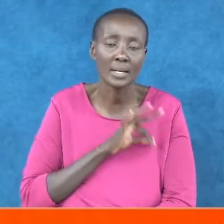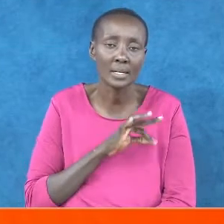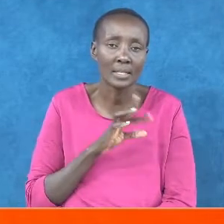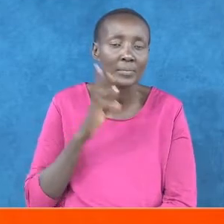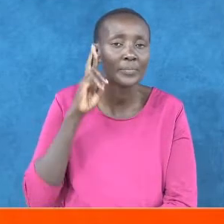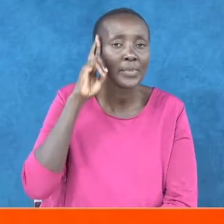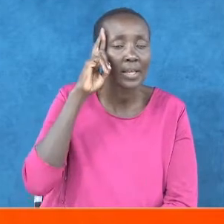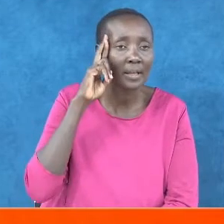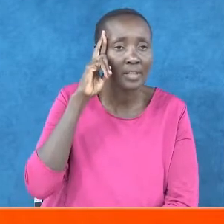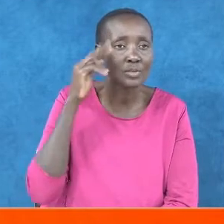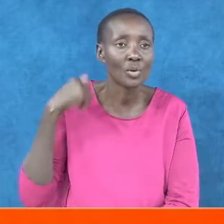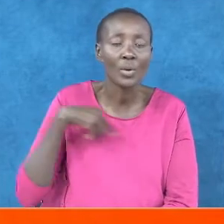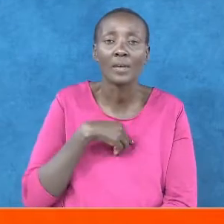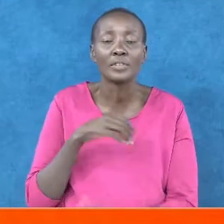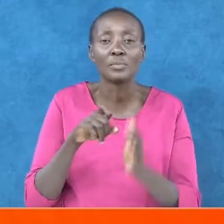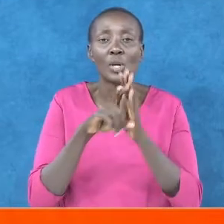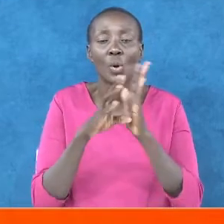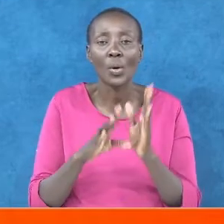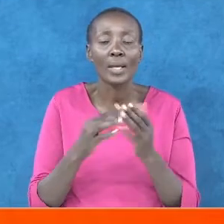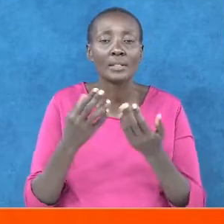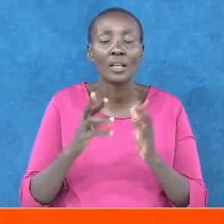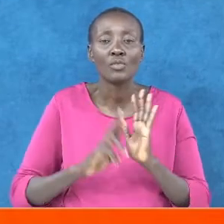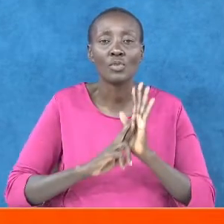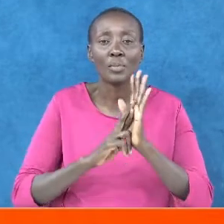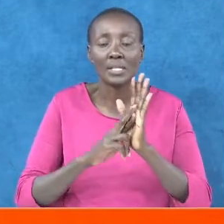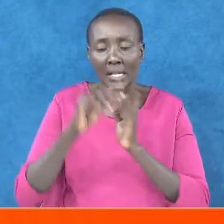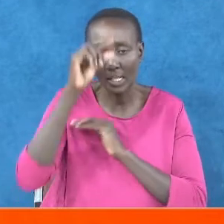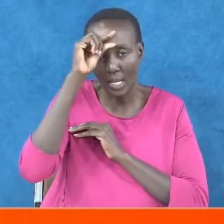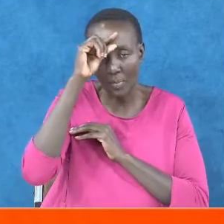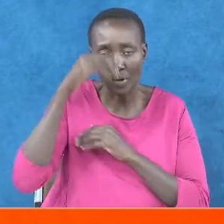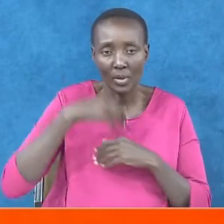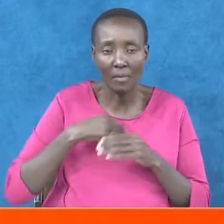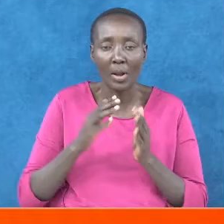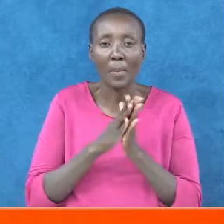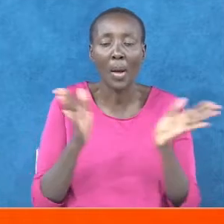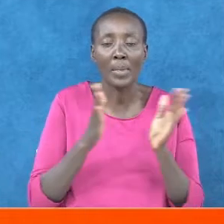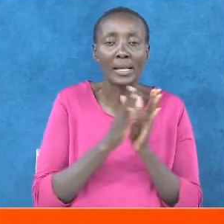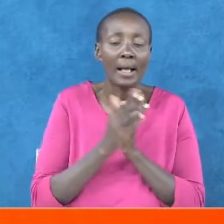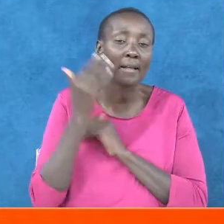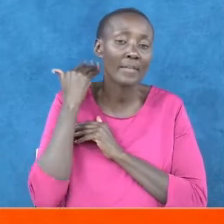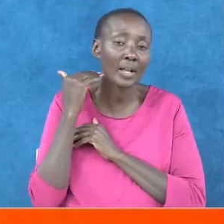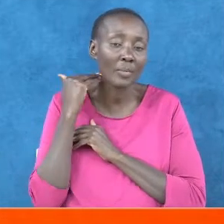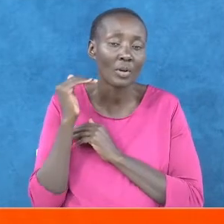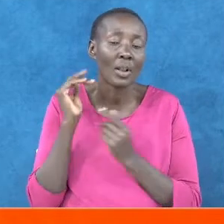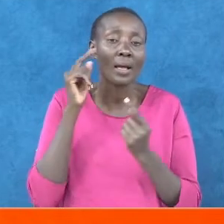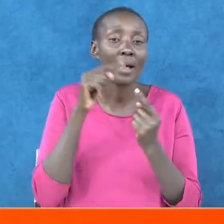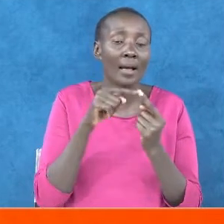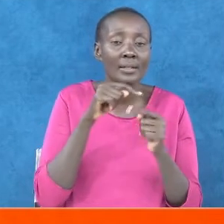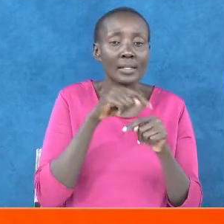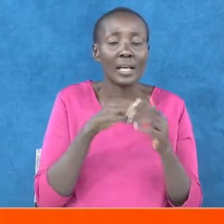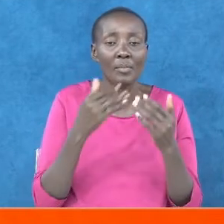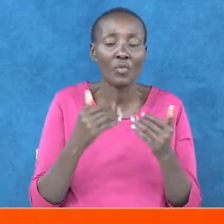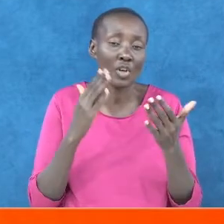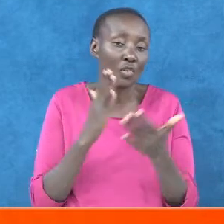why state prosecutors are the ones who prosecute this on behalf of the state. It's usually the republic versus the criminal, at least until a point where they're